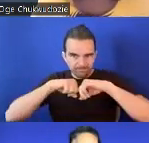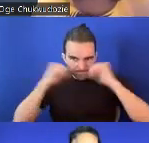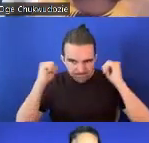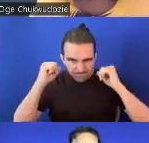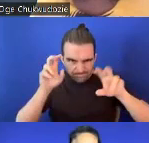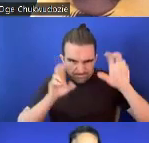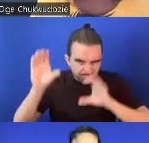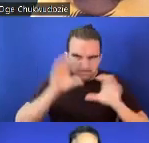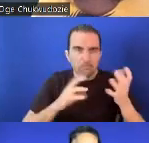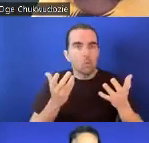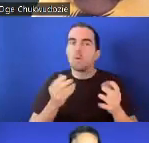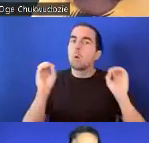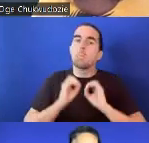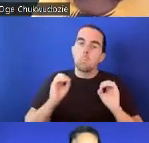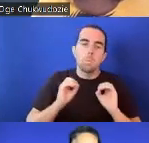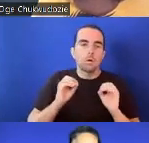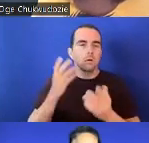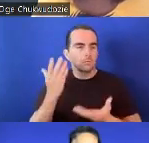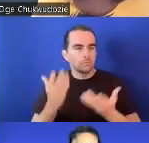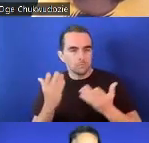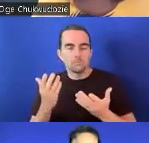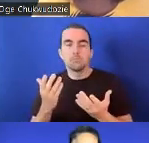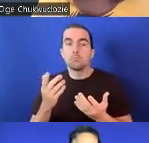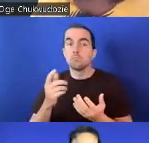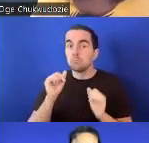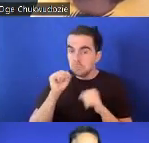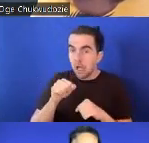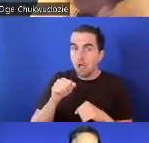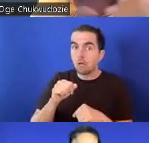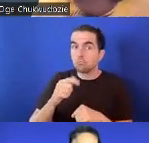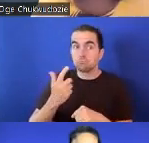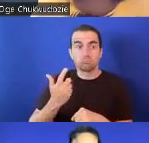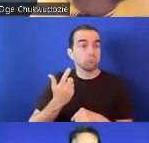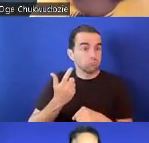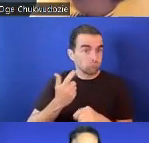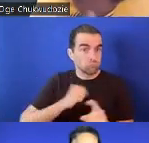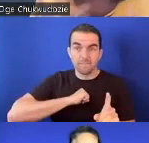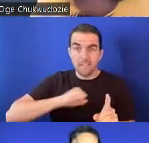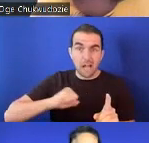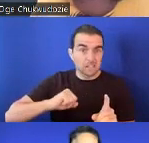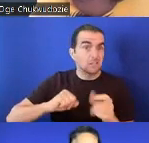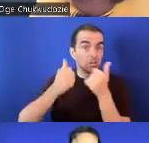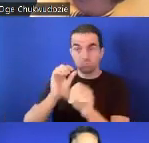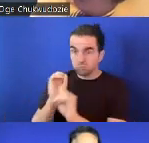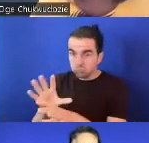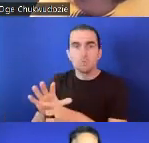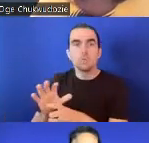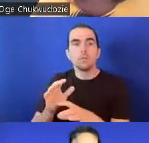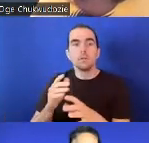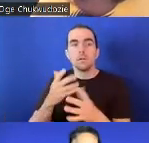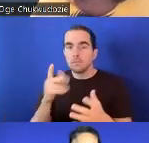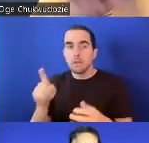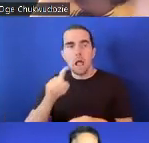part of the beneficiaries, then the program person can easily provide